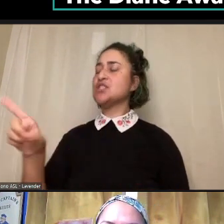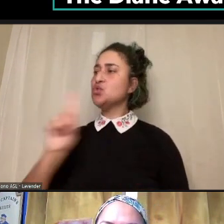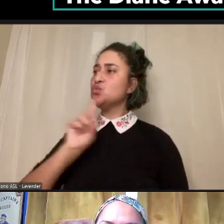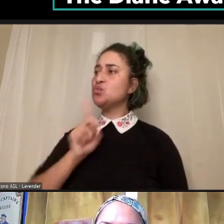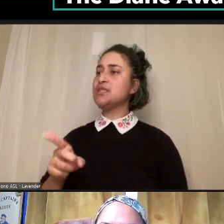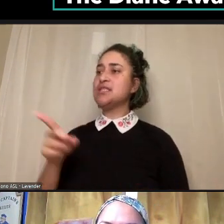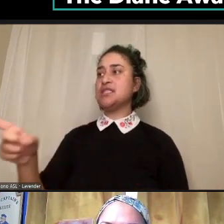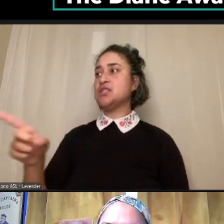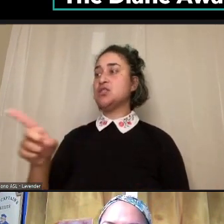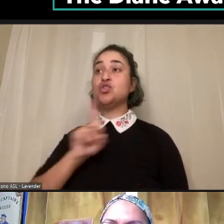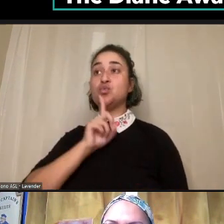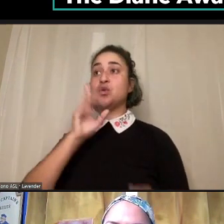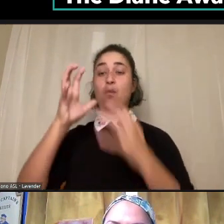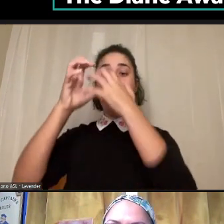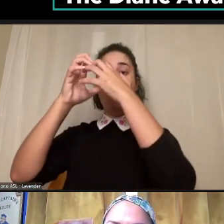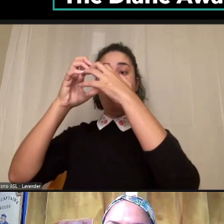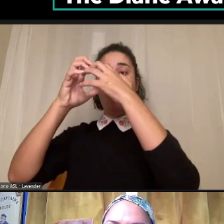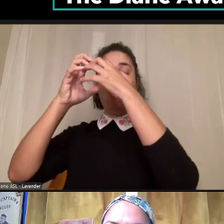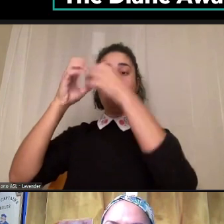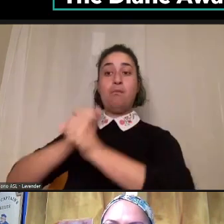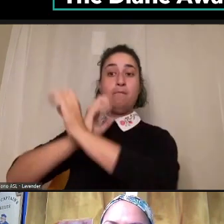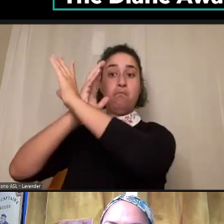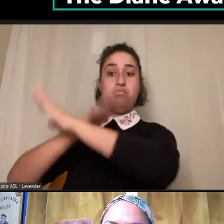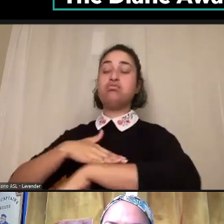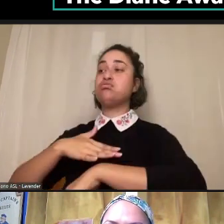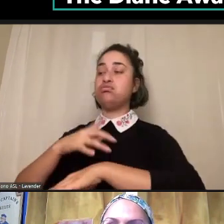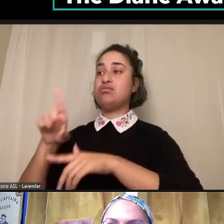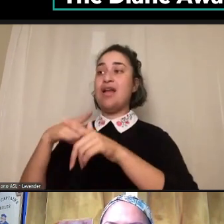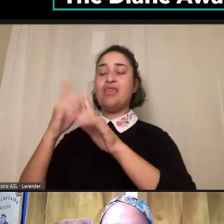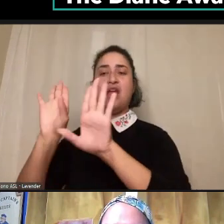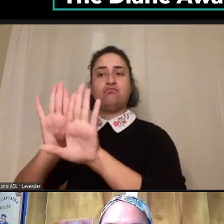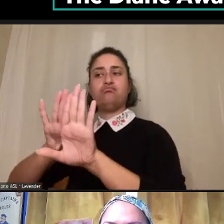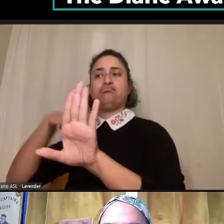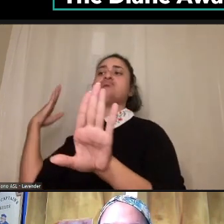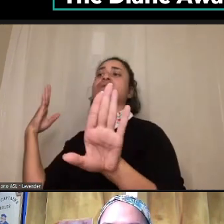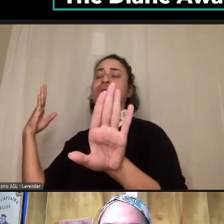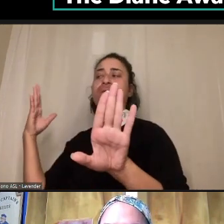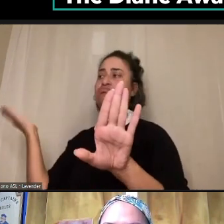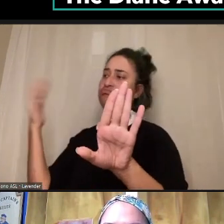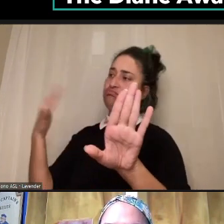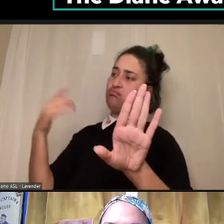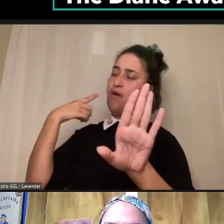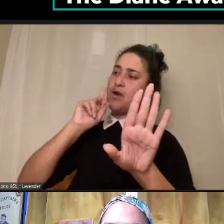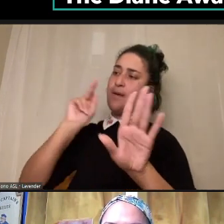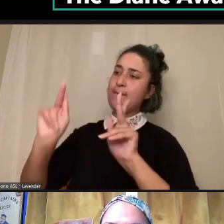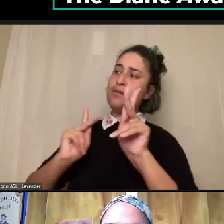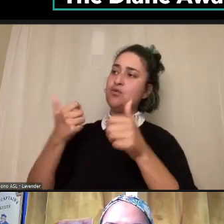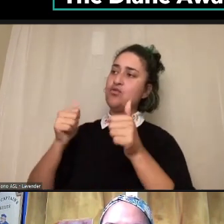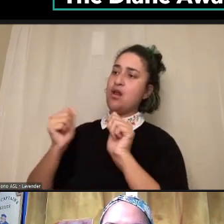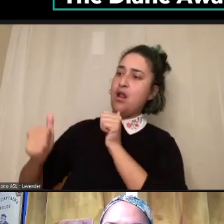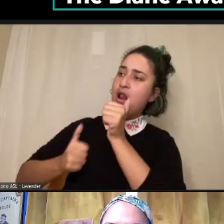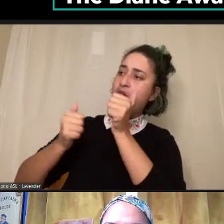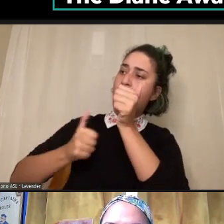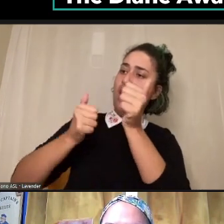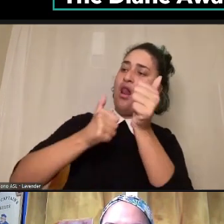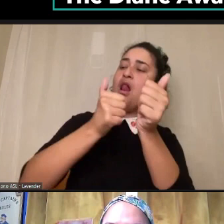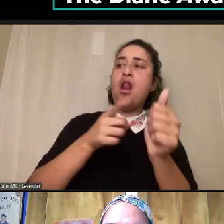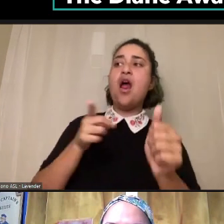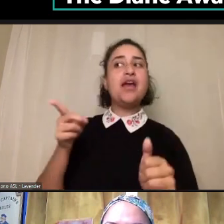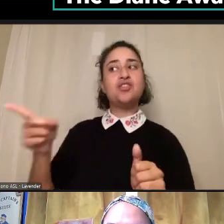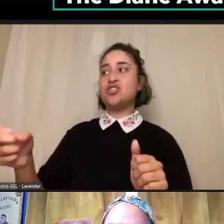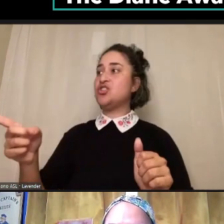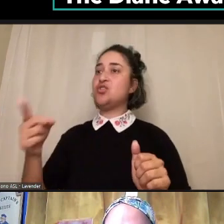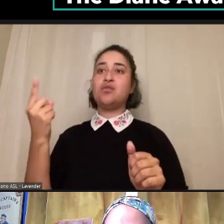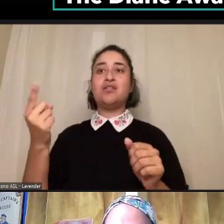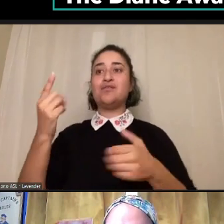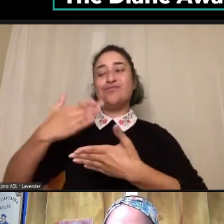broke barriers and then held the door open for those of us coming behind, right? And she, like, you know, cracked open a window